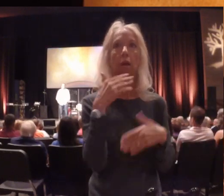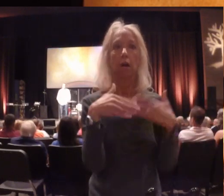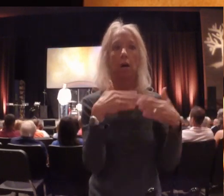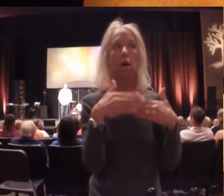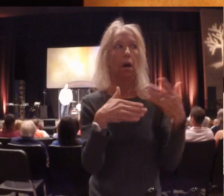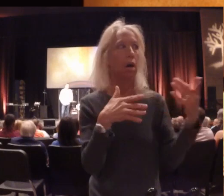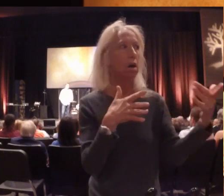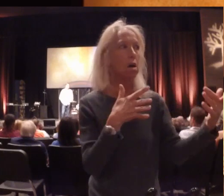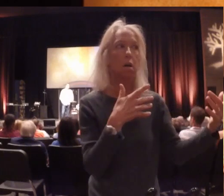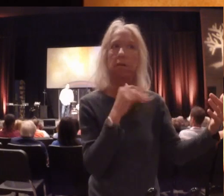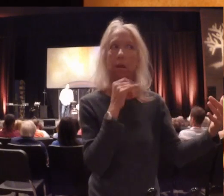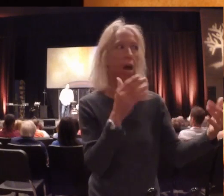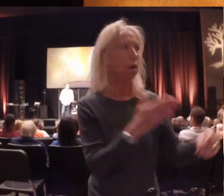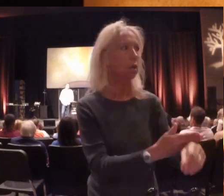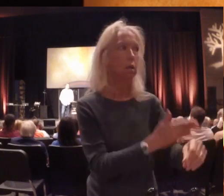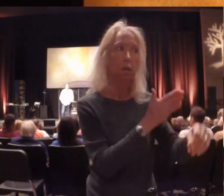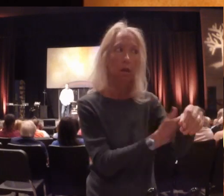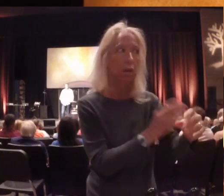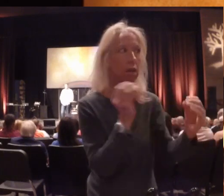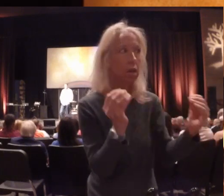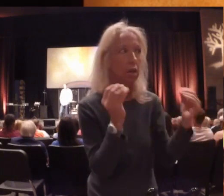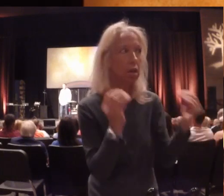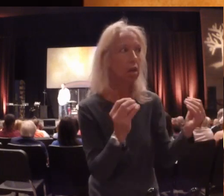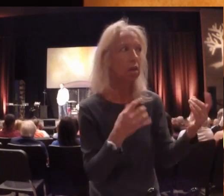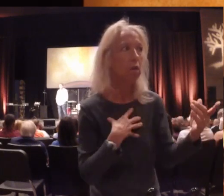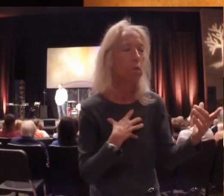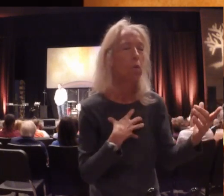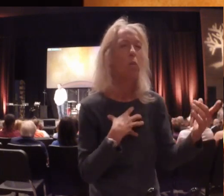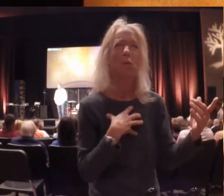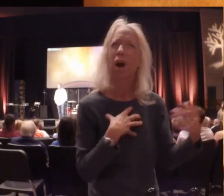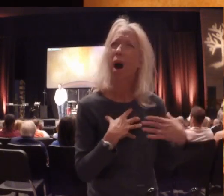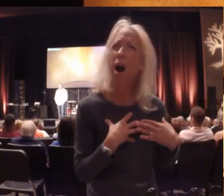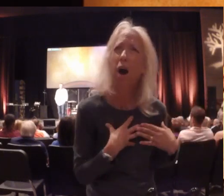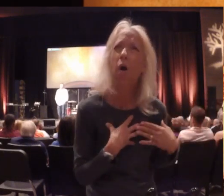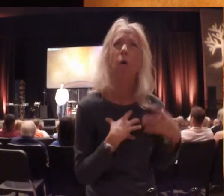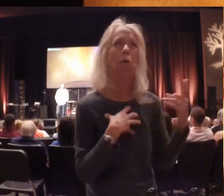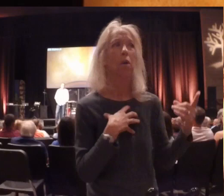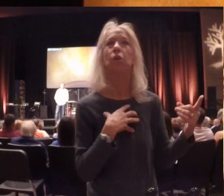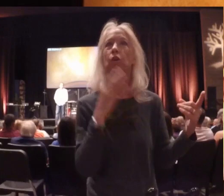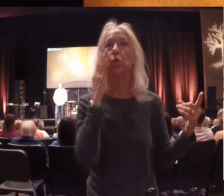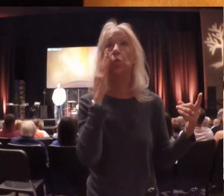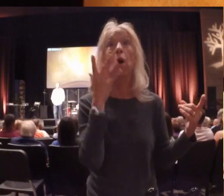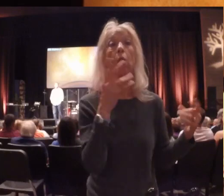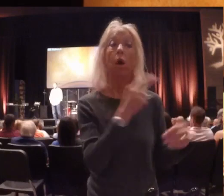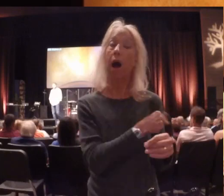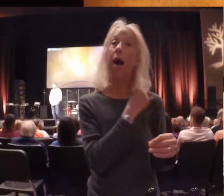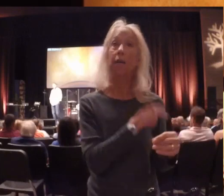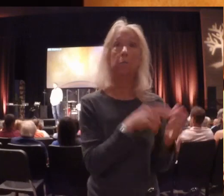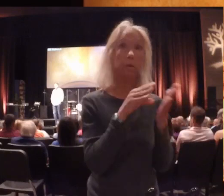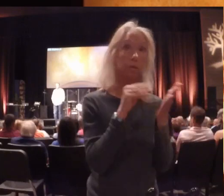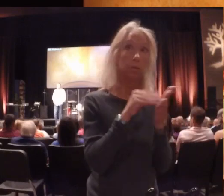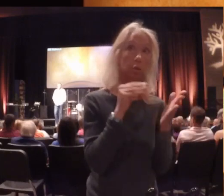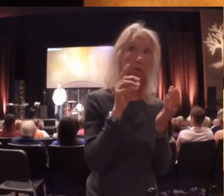goes by, and it's just not getting any better. And I get to know the ENT doctors. You get an education when